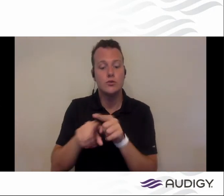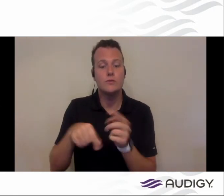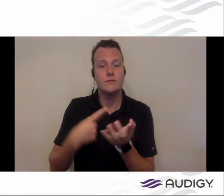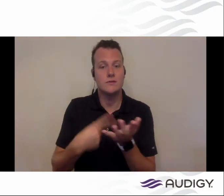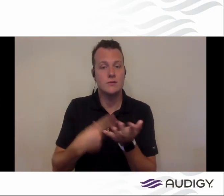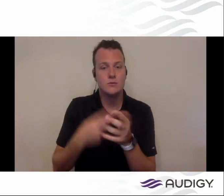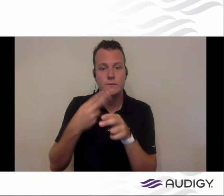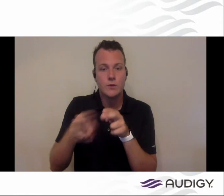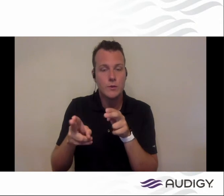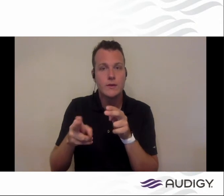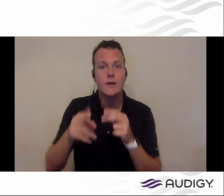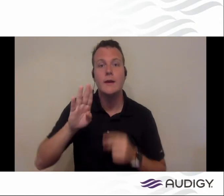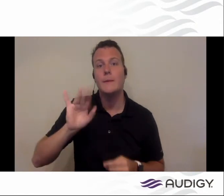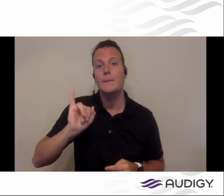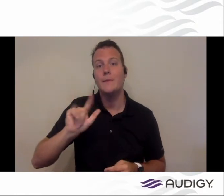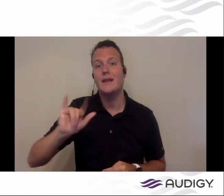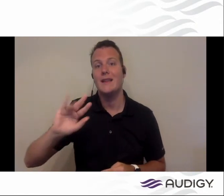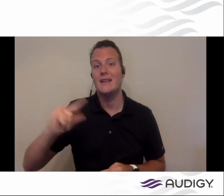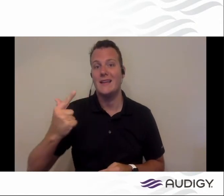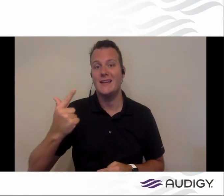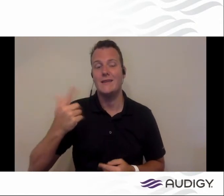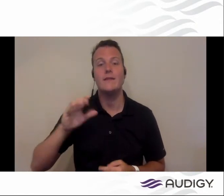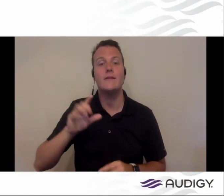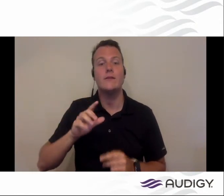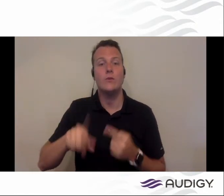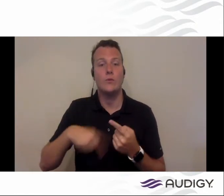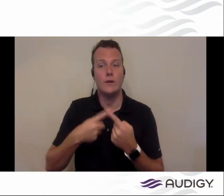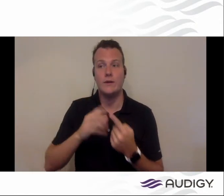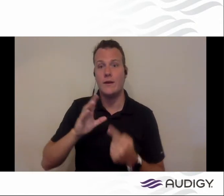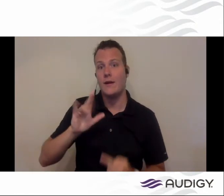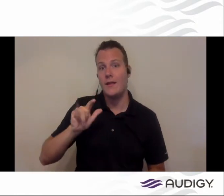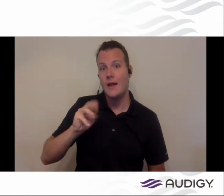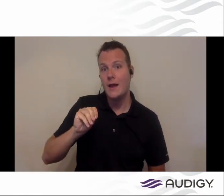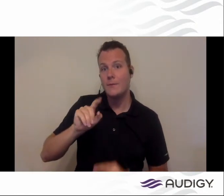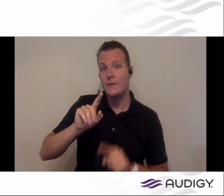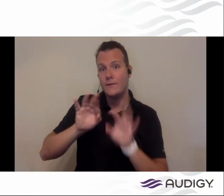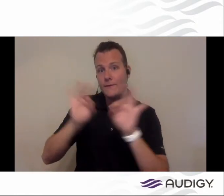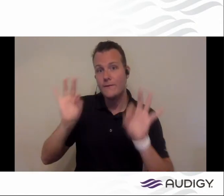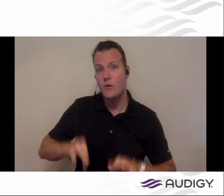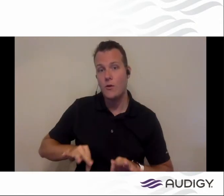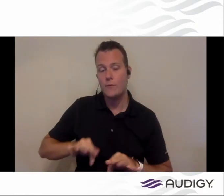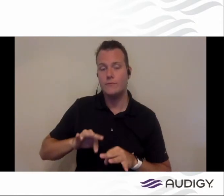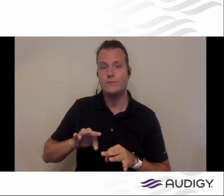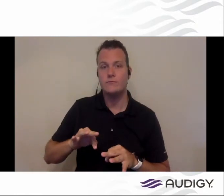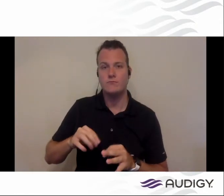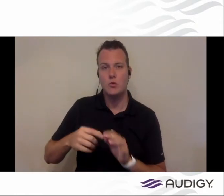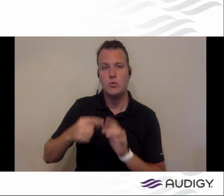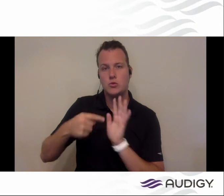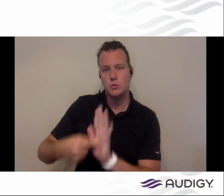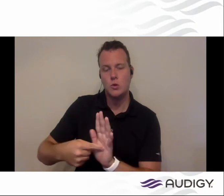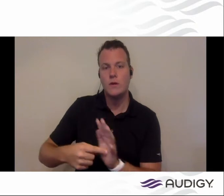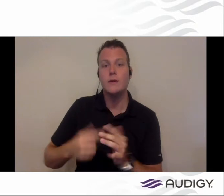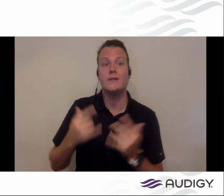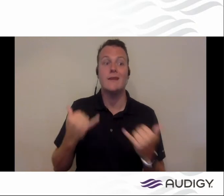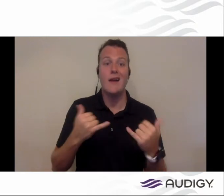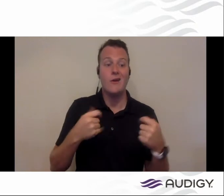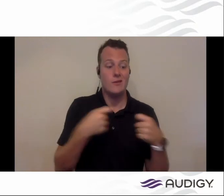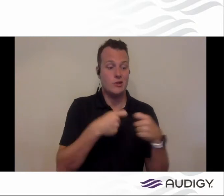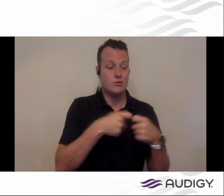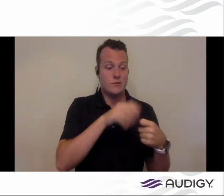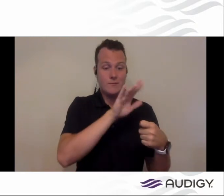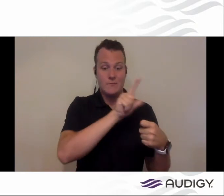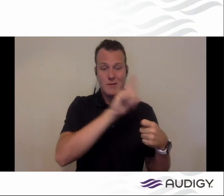quickly billing and what the claim form looks like, because I think when you can see it, and now with electronic